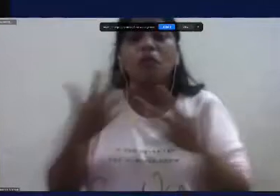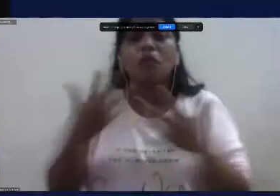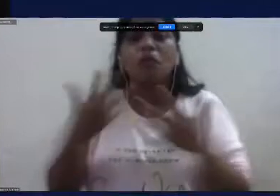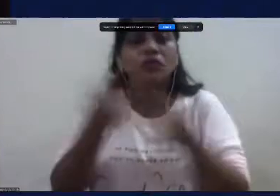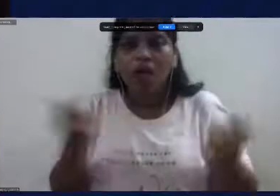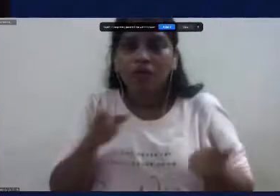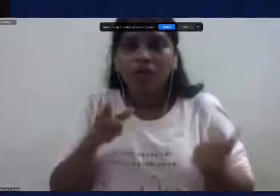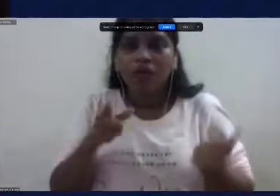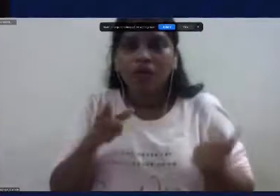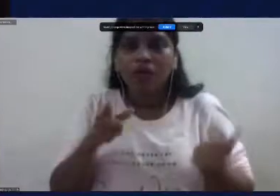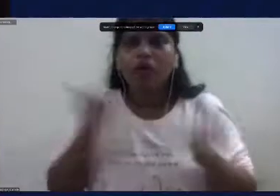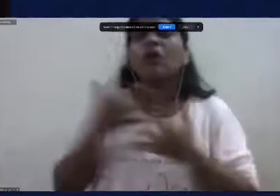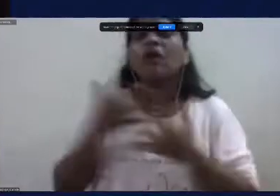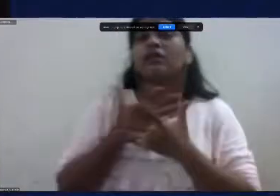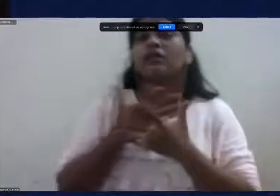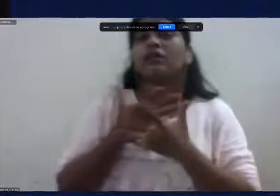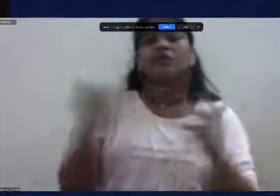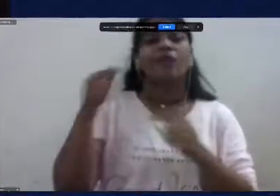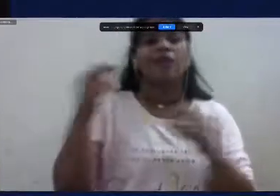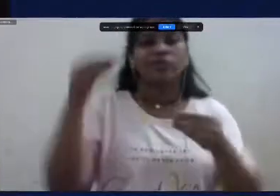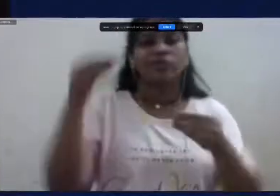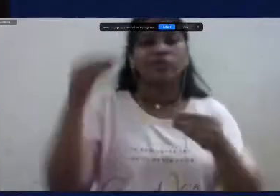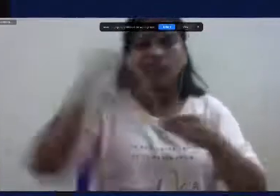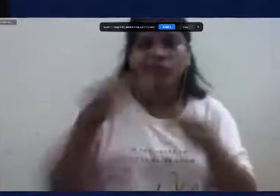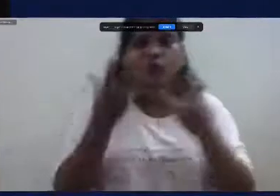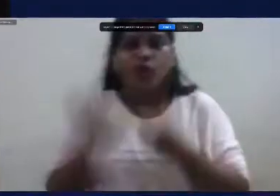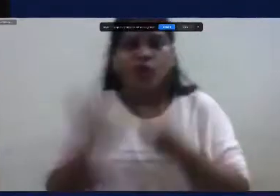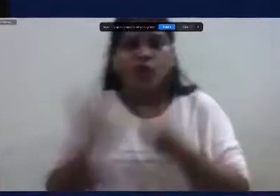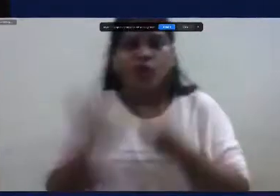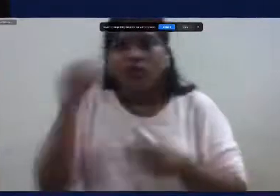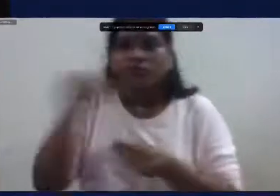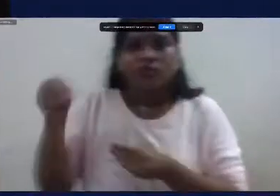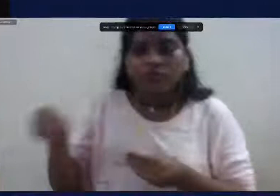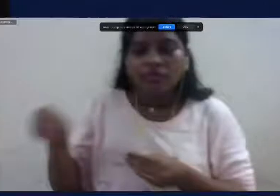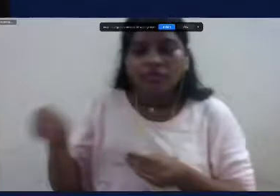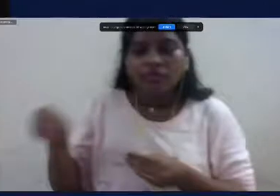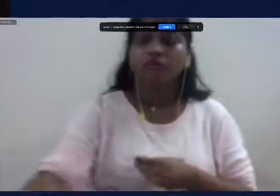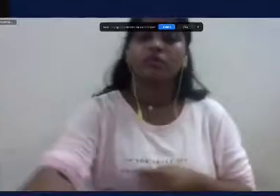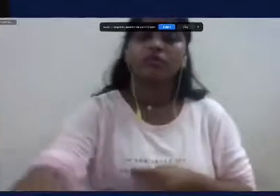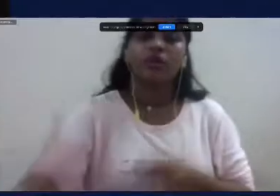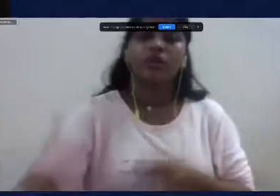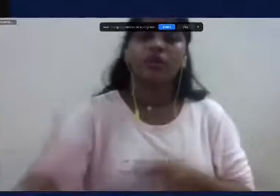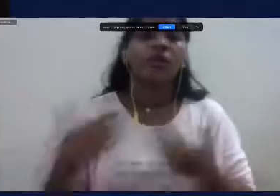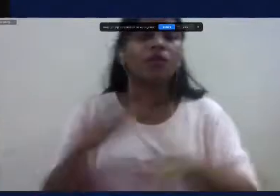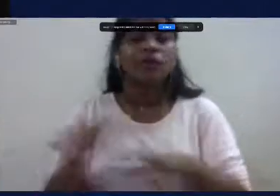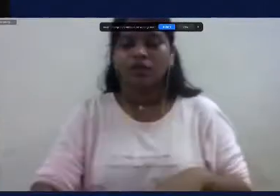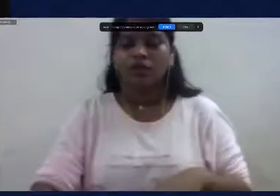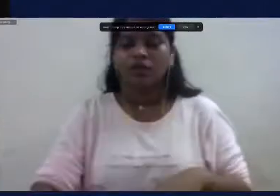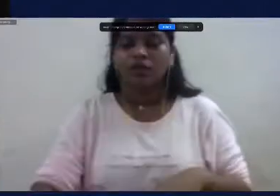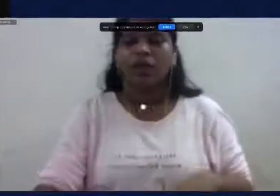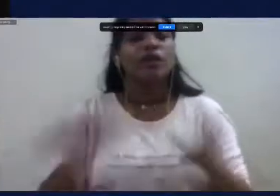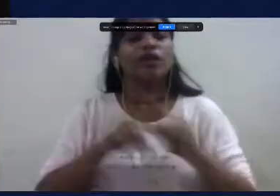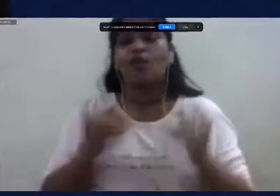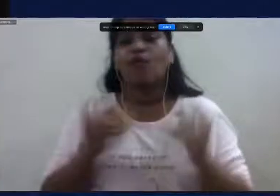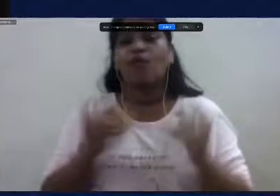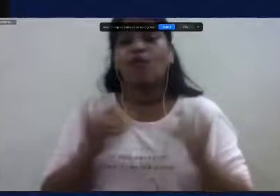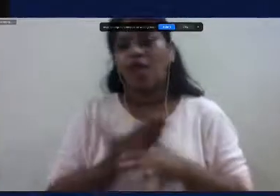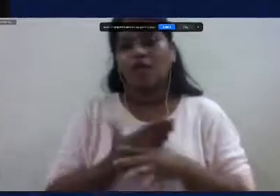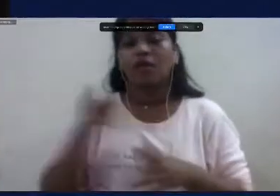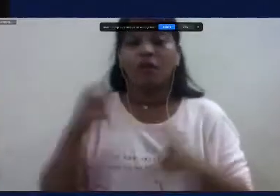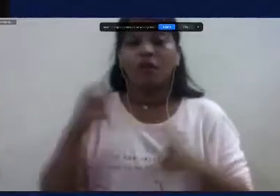problem? You can't solve by installing a few solutions here and there and finishing up with it. It doesn't work like that. So you